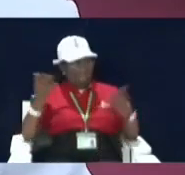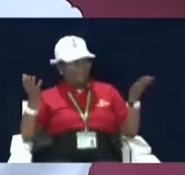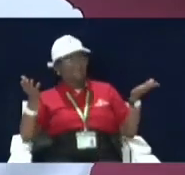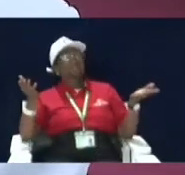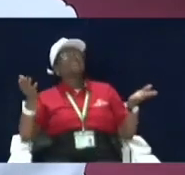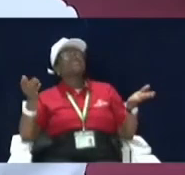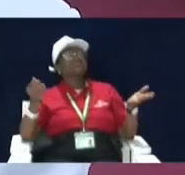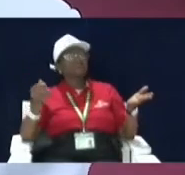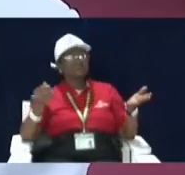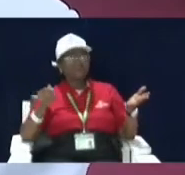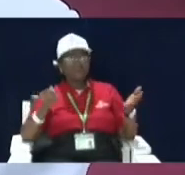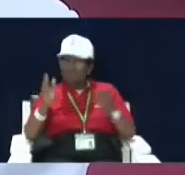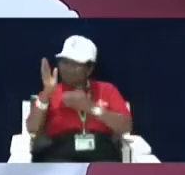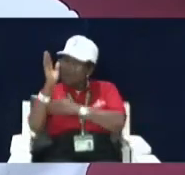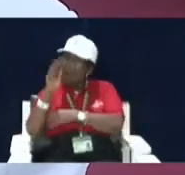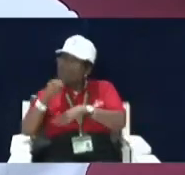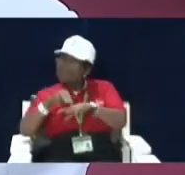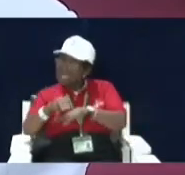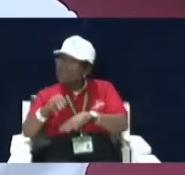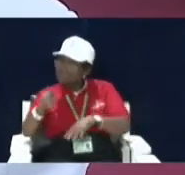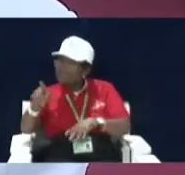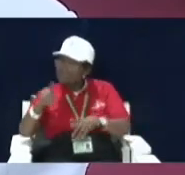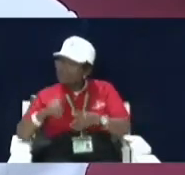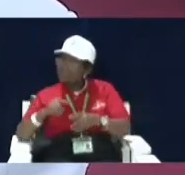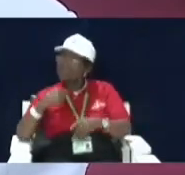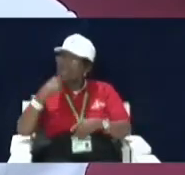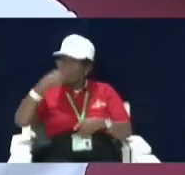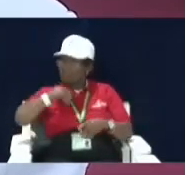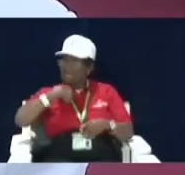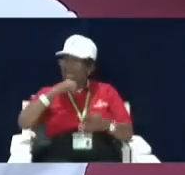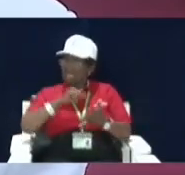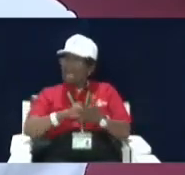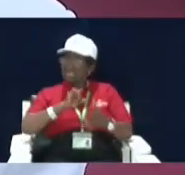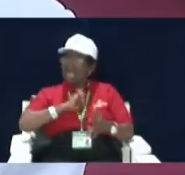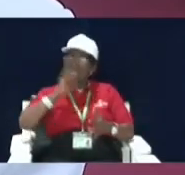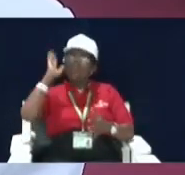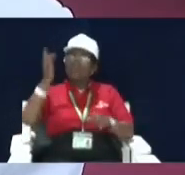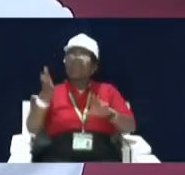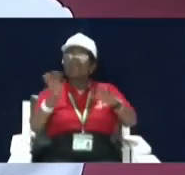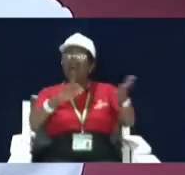God sent you to tell me that I would die.